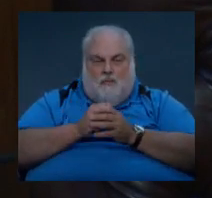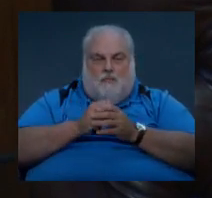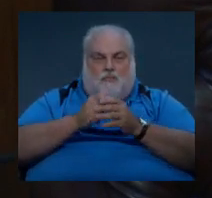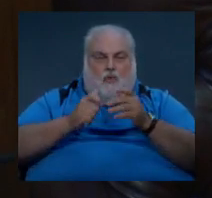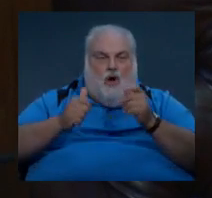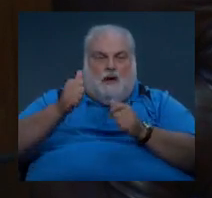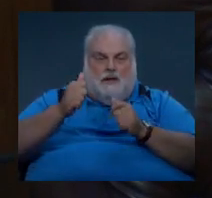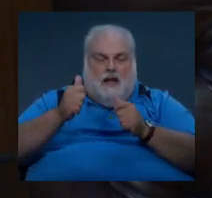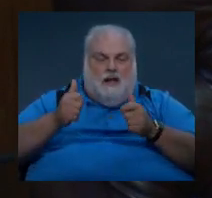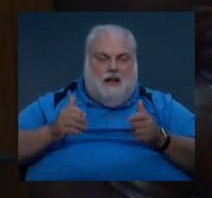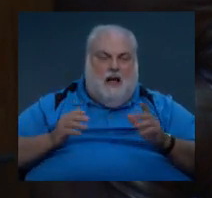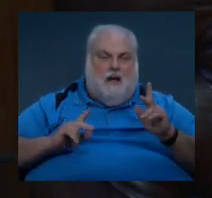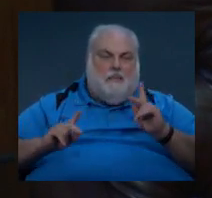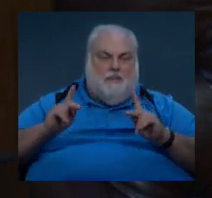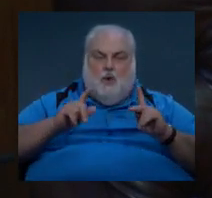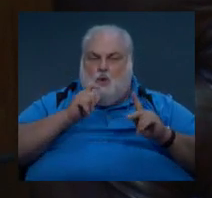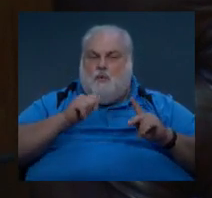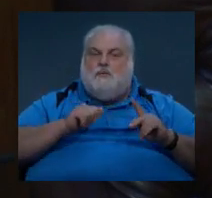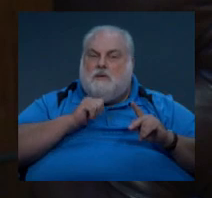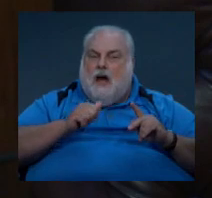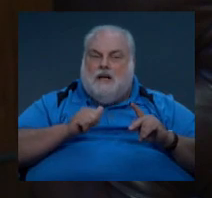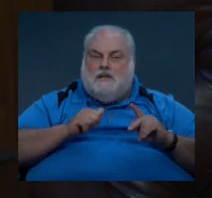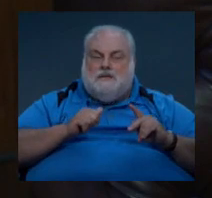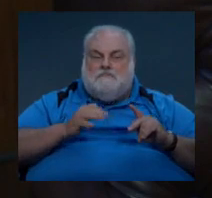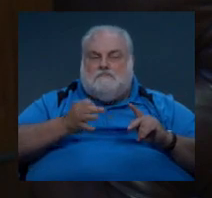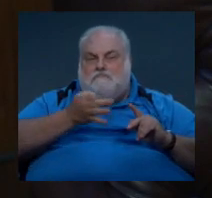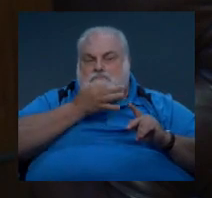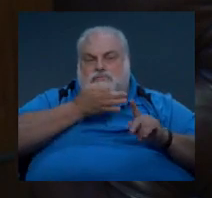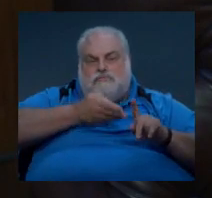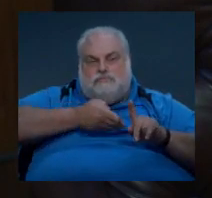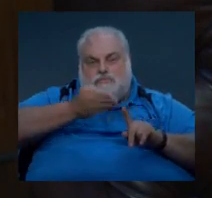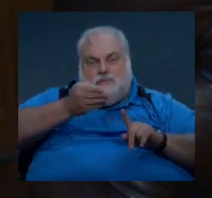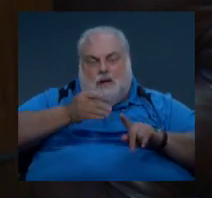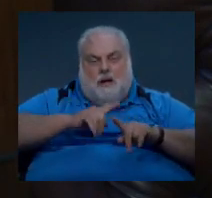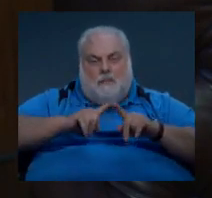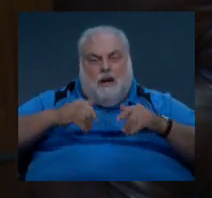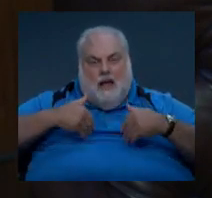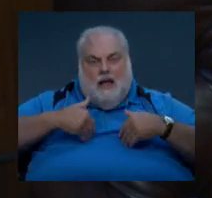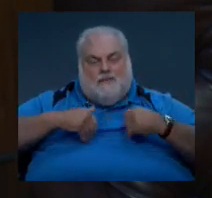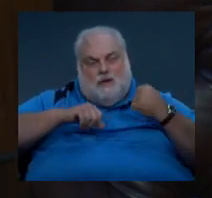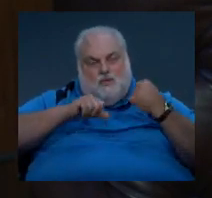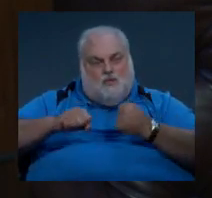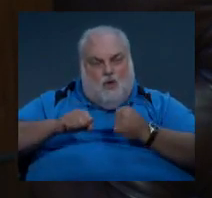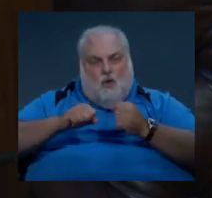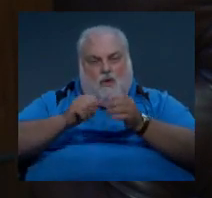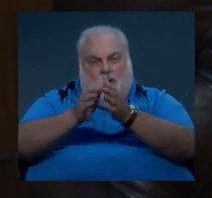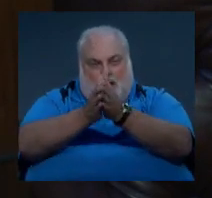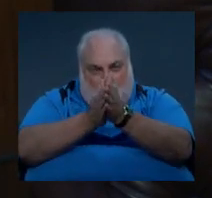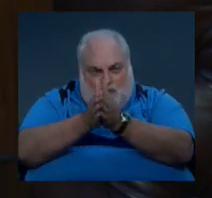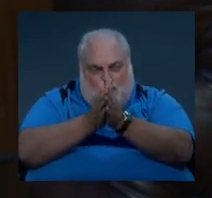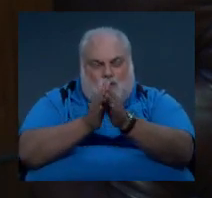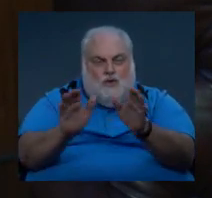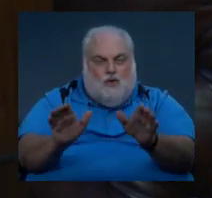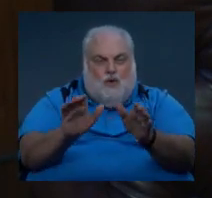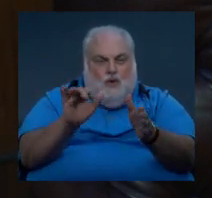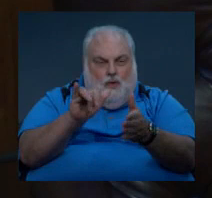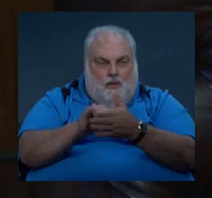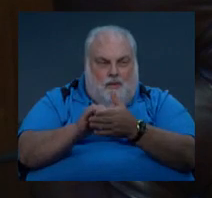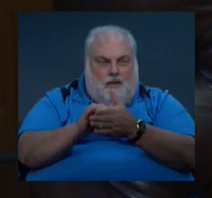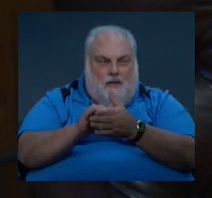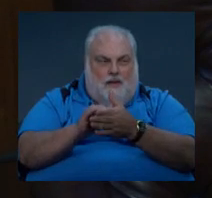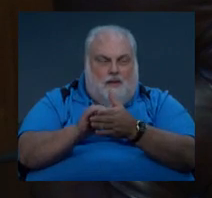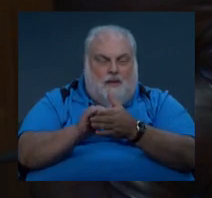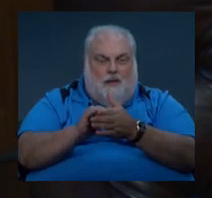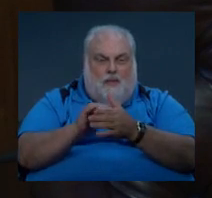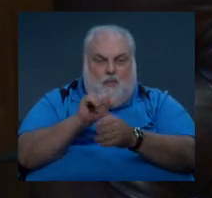well and allow some folks that maybe don't have that educational, but do have an interest in doing, you know, the